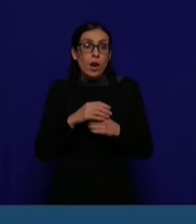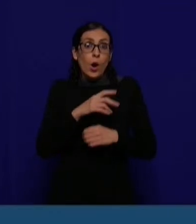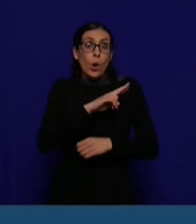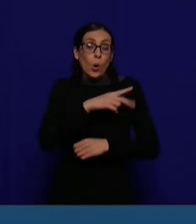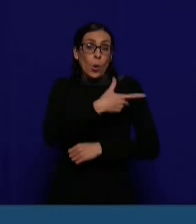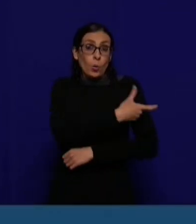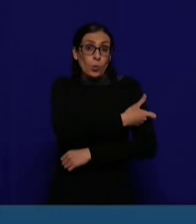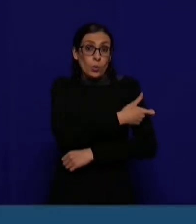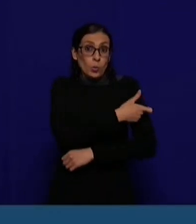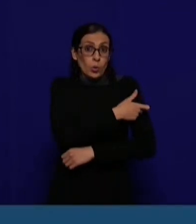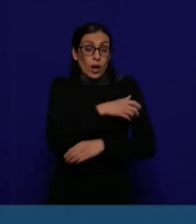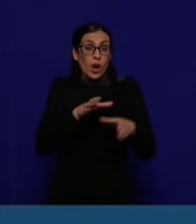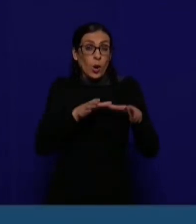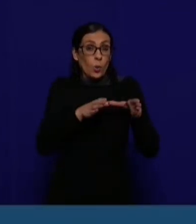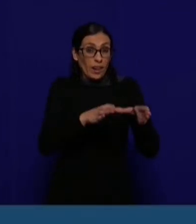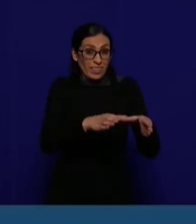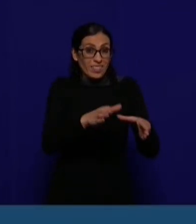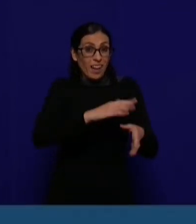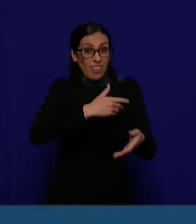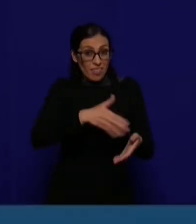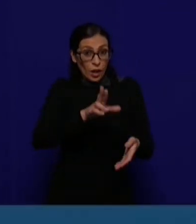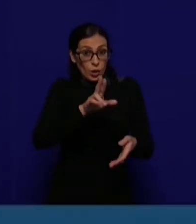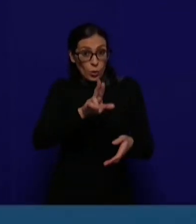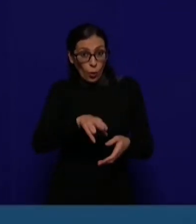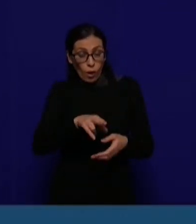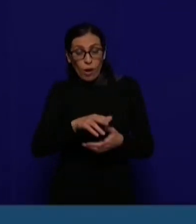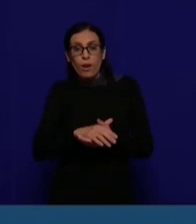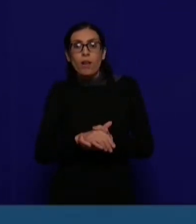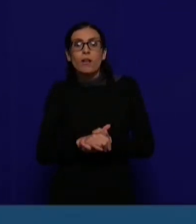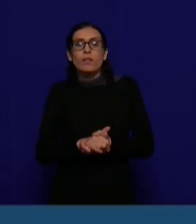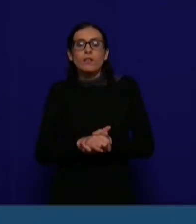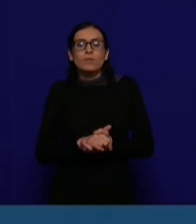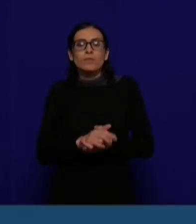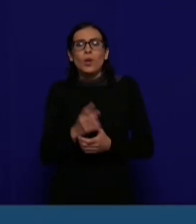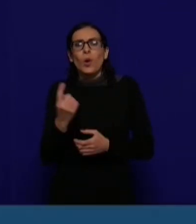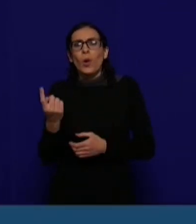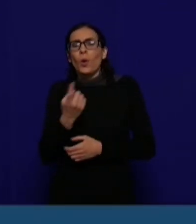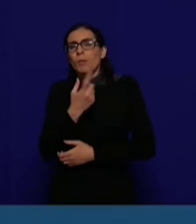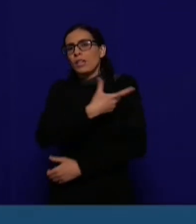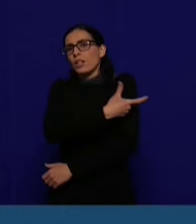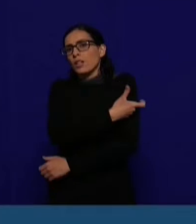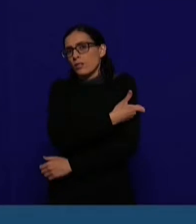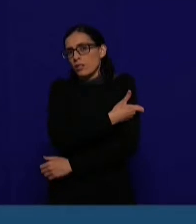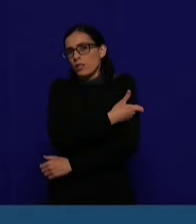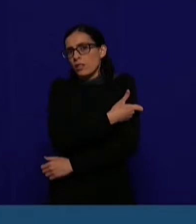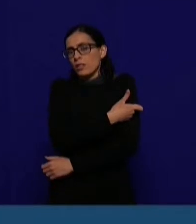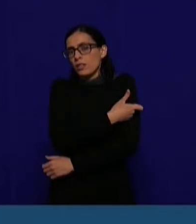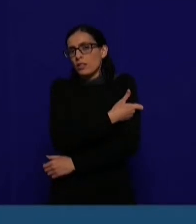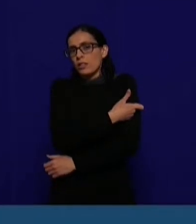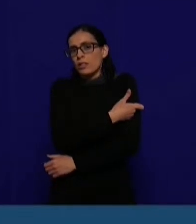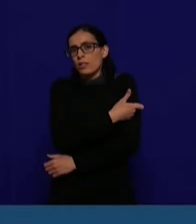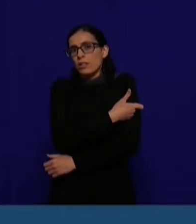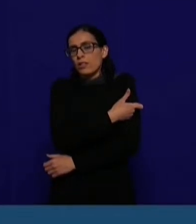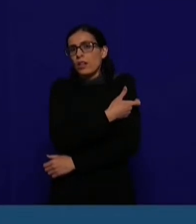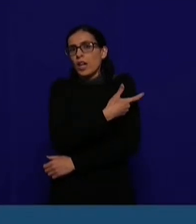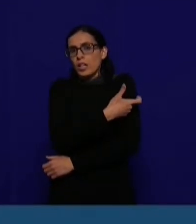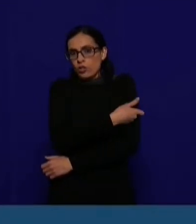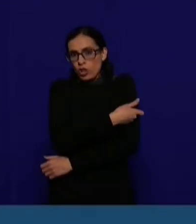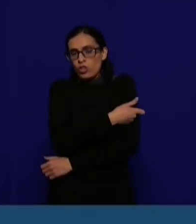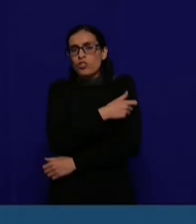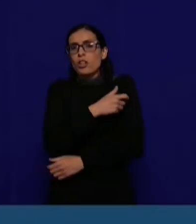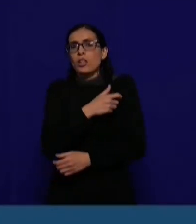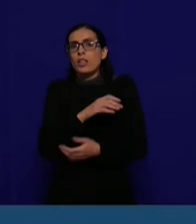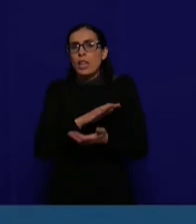l-kwarantina obbligatorja ukoll. Issa minħadd il-qima dak jista' jagħti id-dem jew le. U